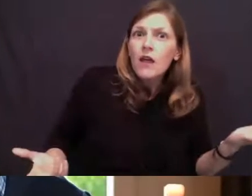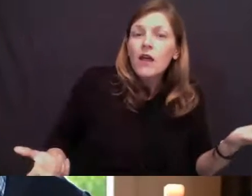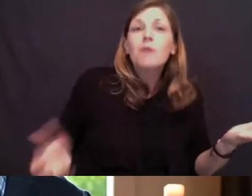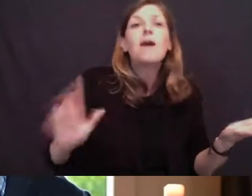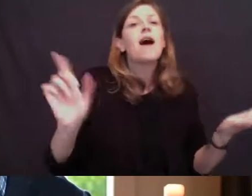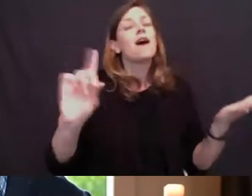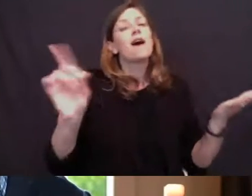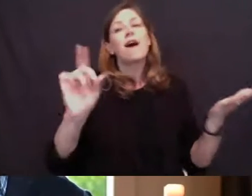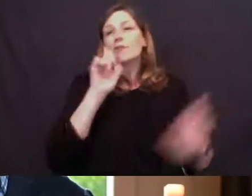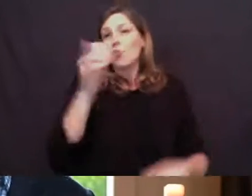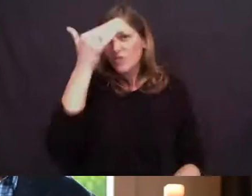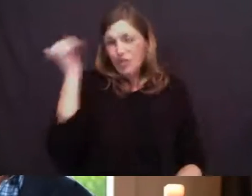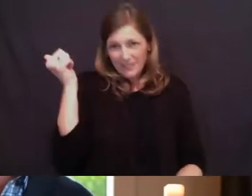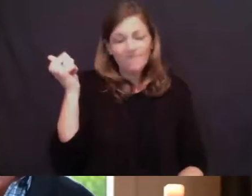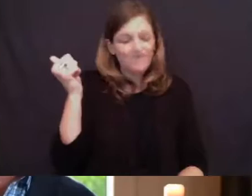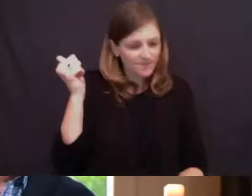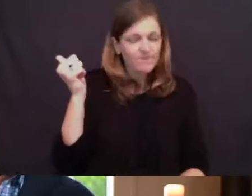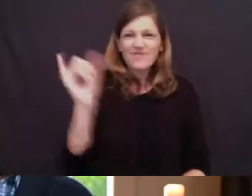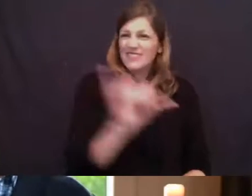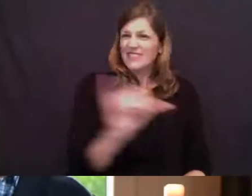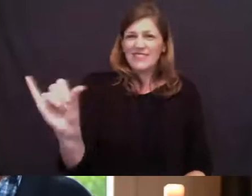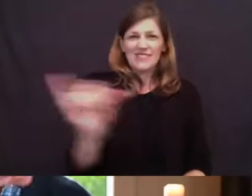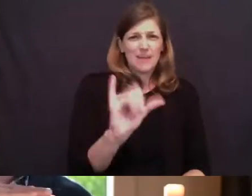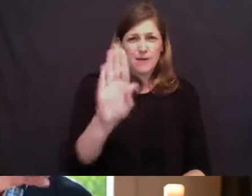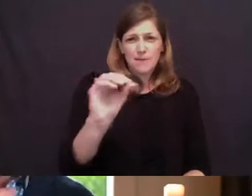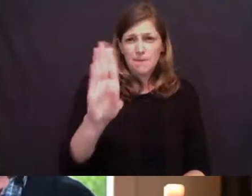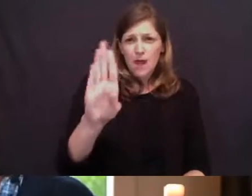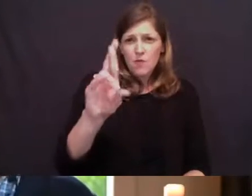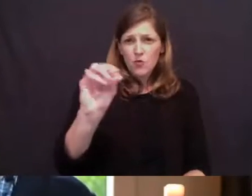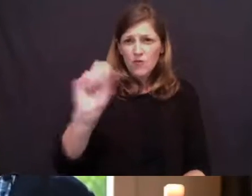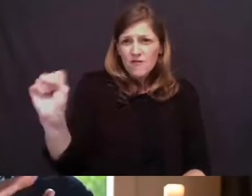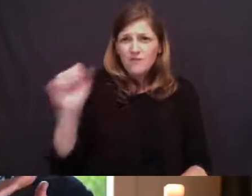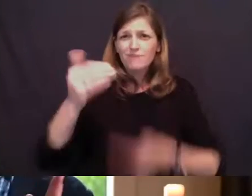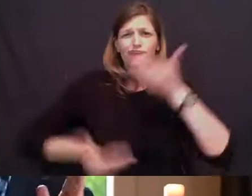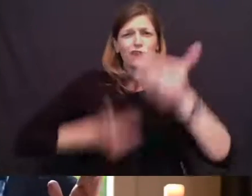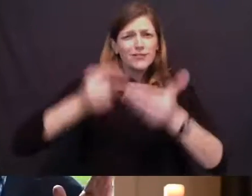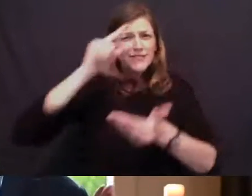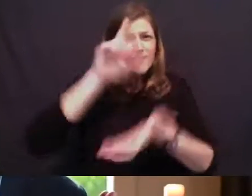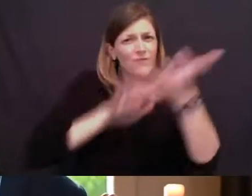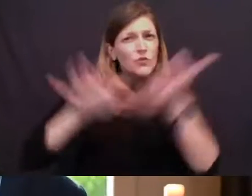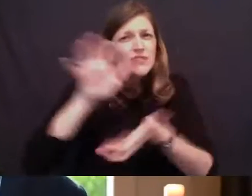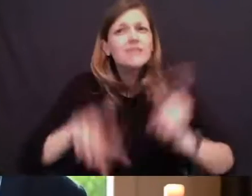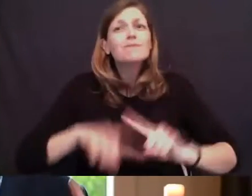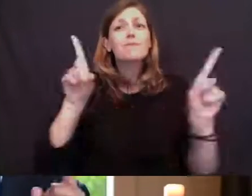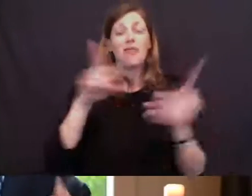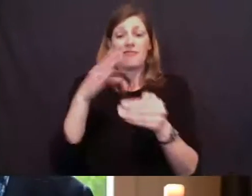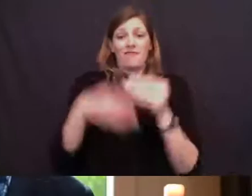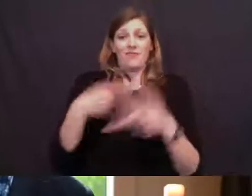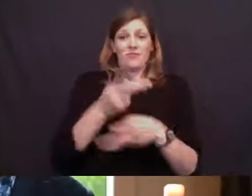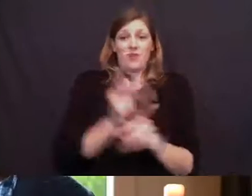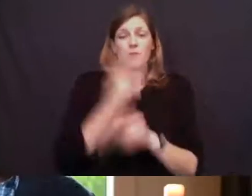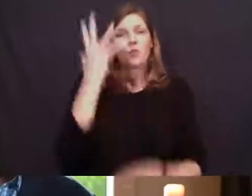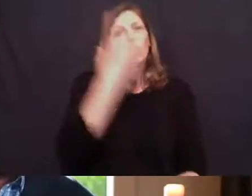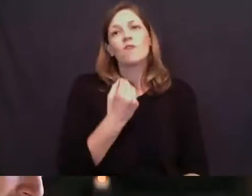forget this. Just like Bob Ross, the process is confusing, but the finished product is beautiful. Same